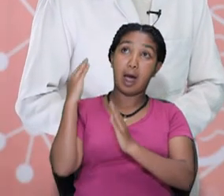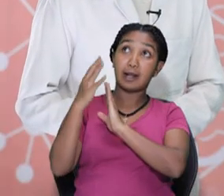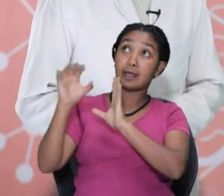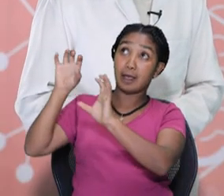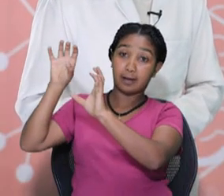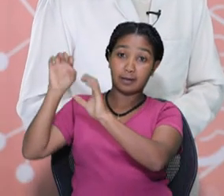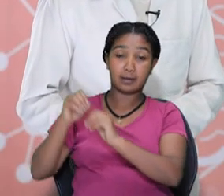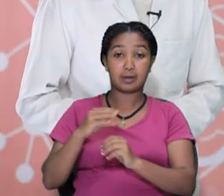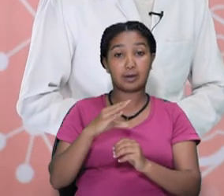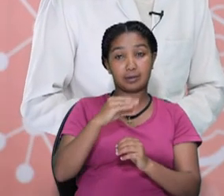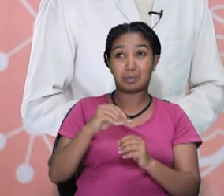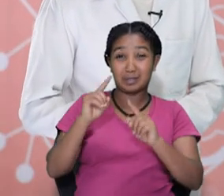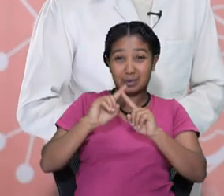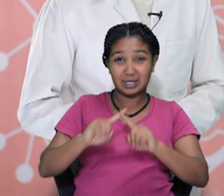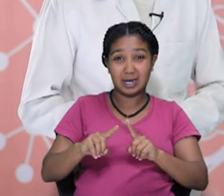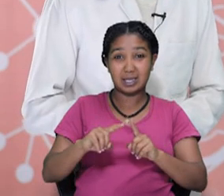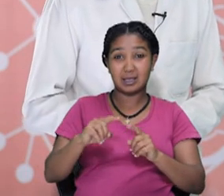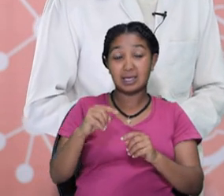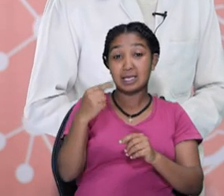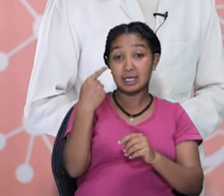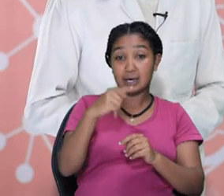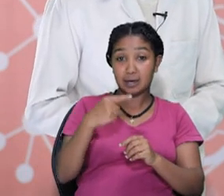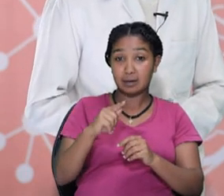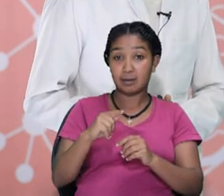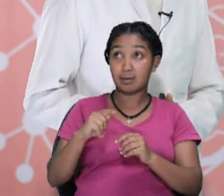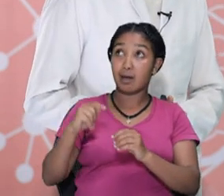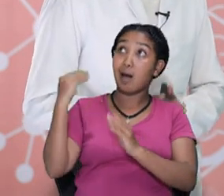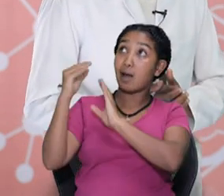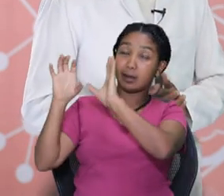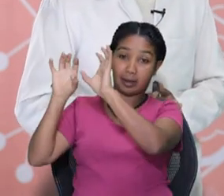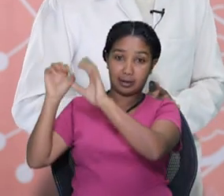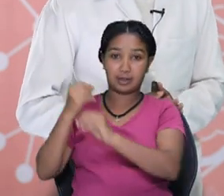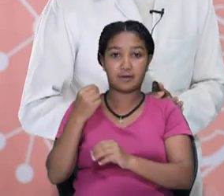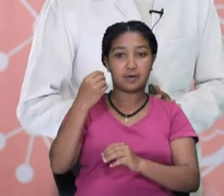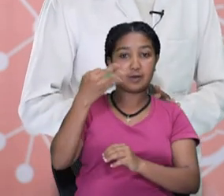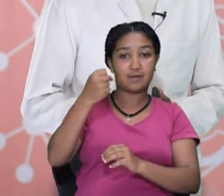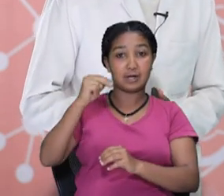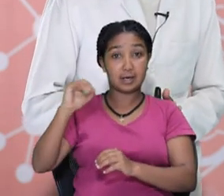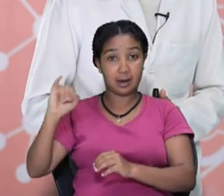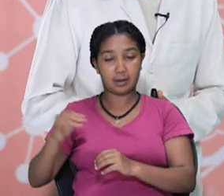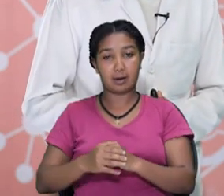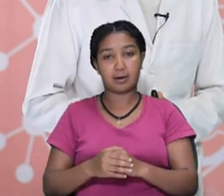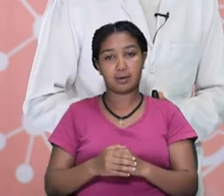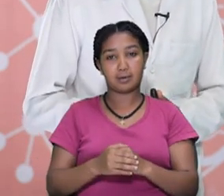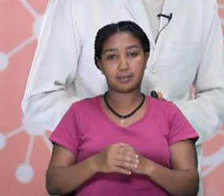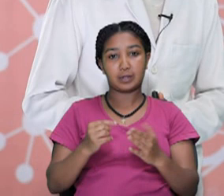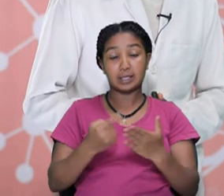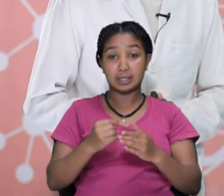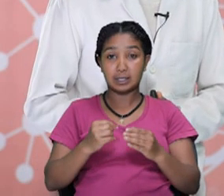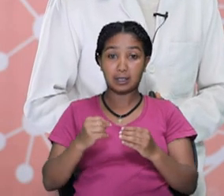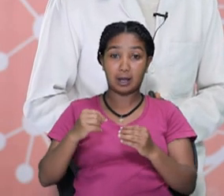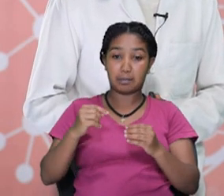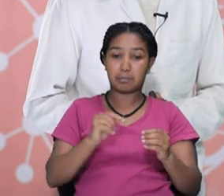Algae, especially green algae. Not all algae, green algae and the fungi. So green algae undergo photosynthesis, and hence